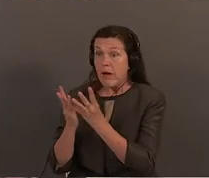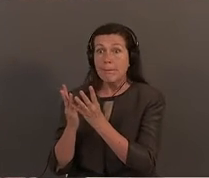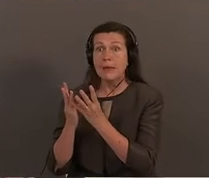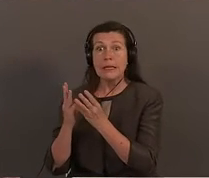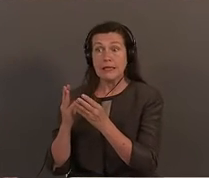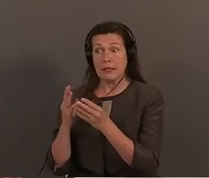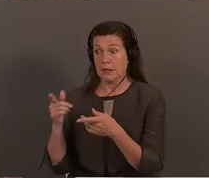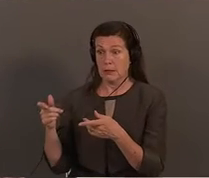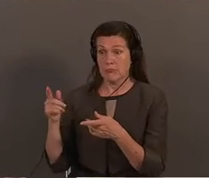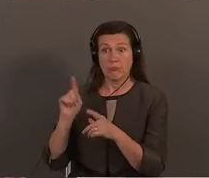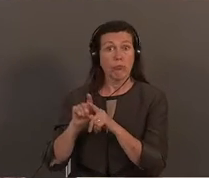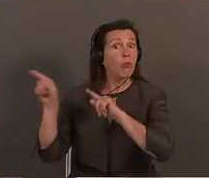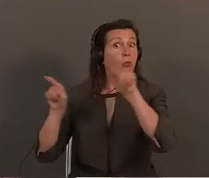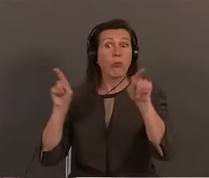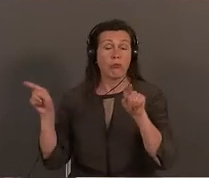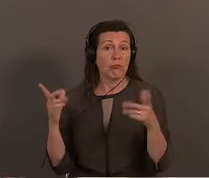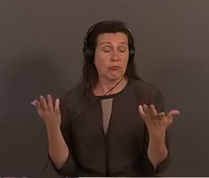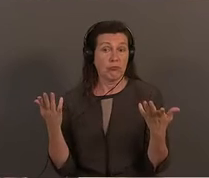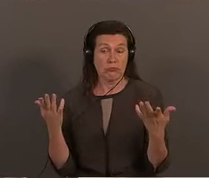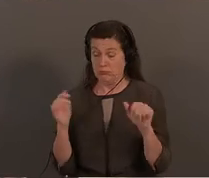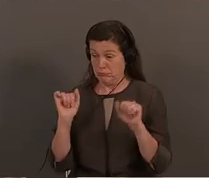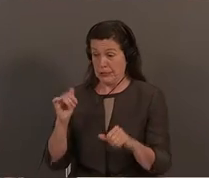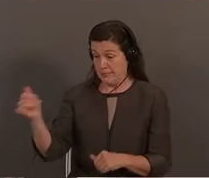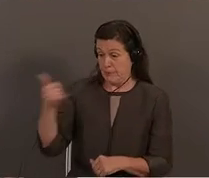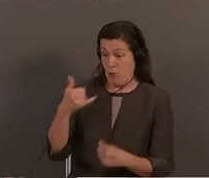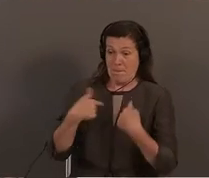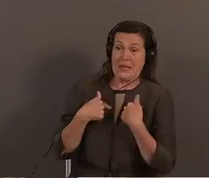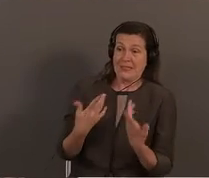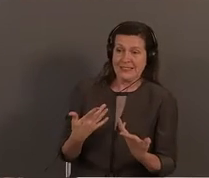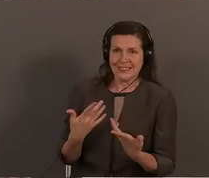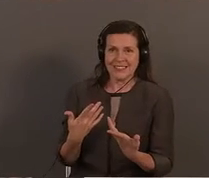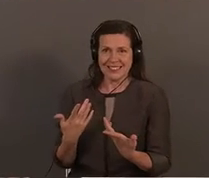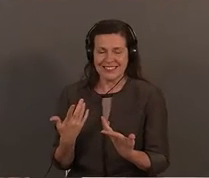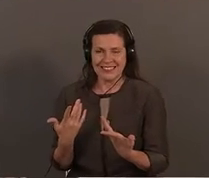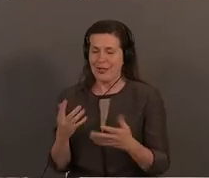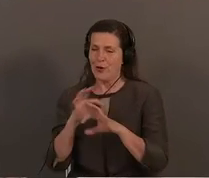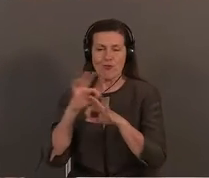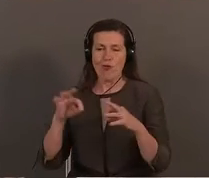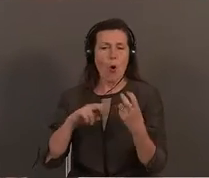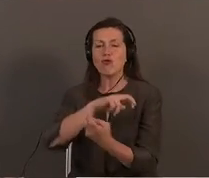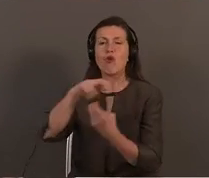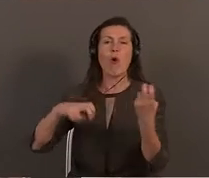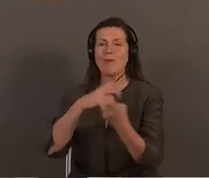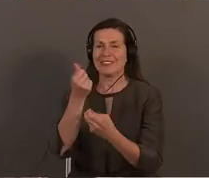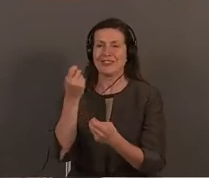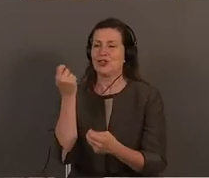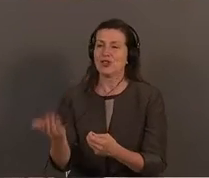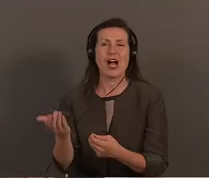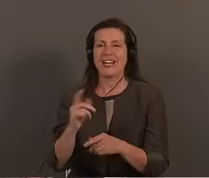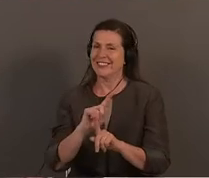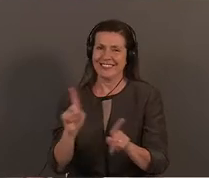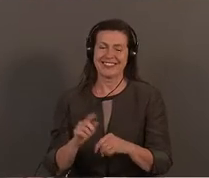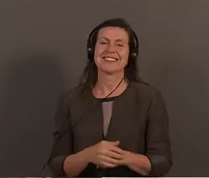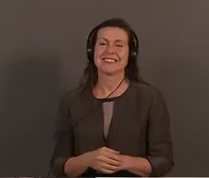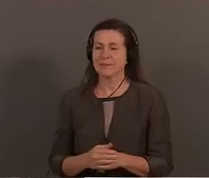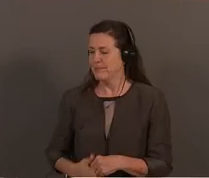members, you can call even me. No roaming charges anymore. Okay. So, but